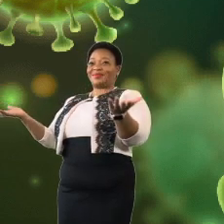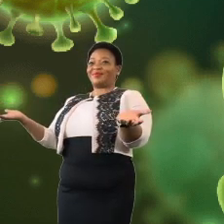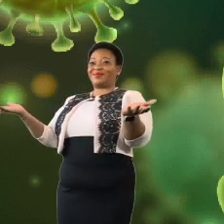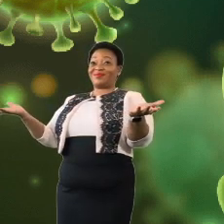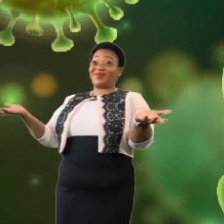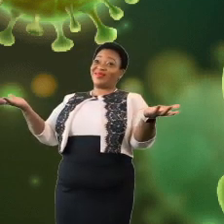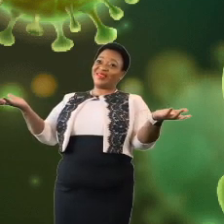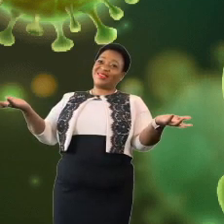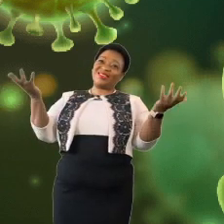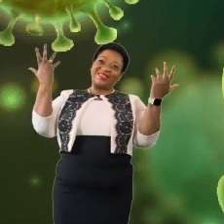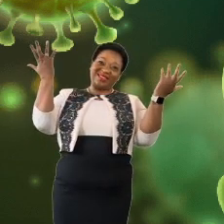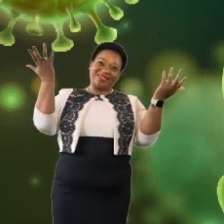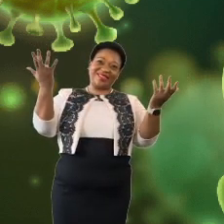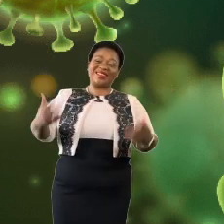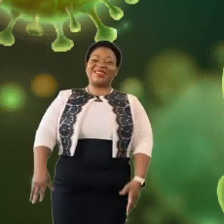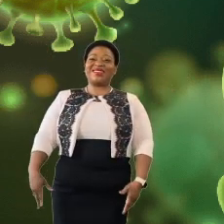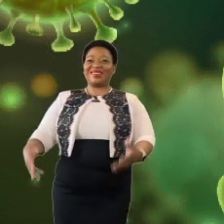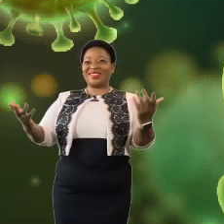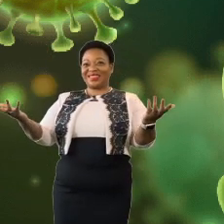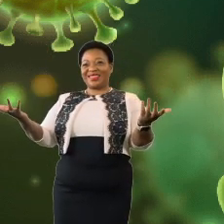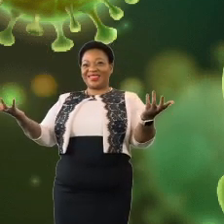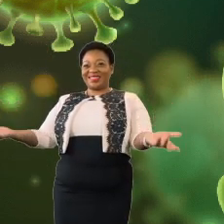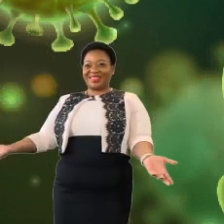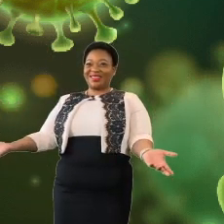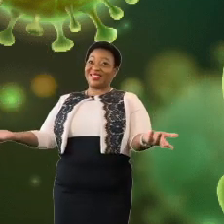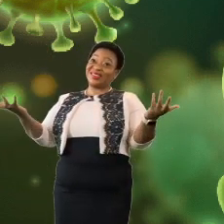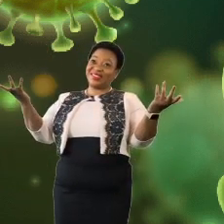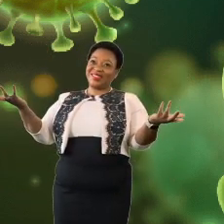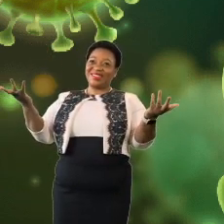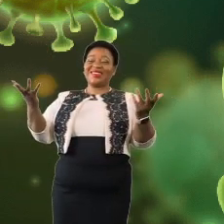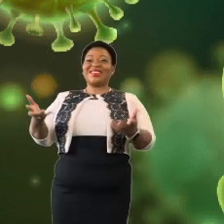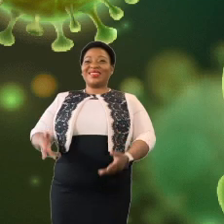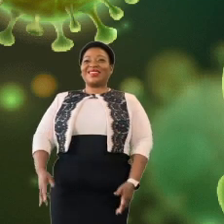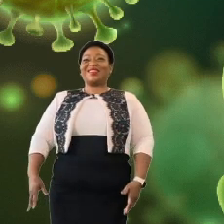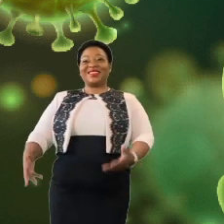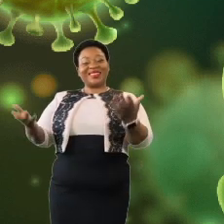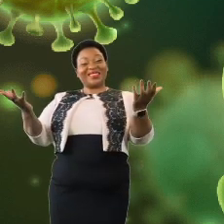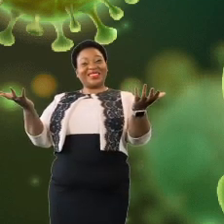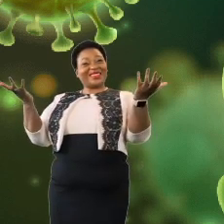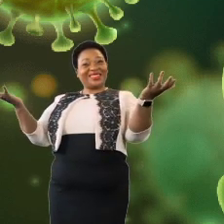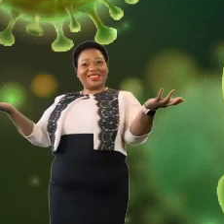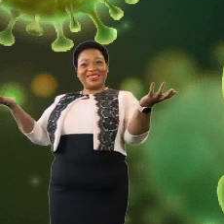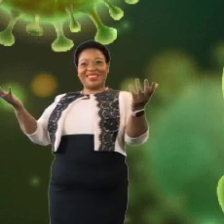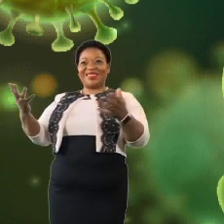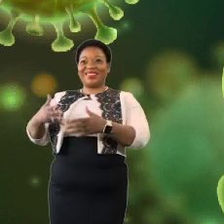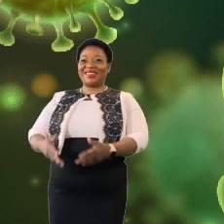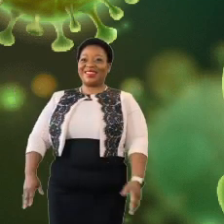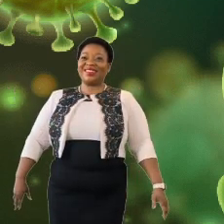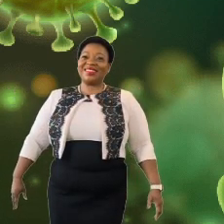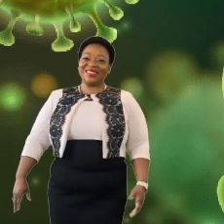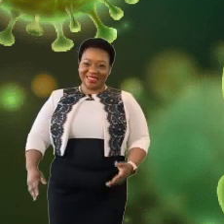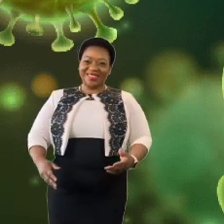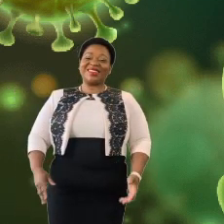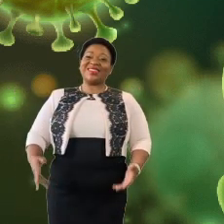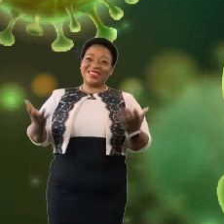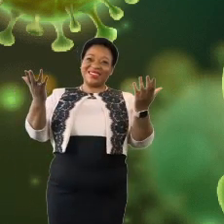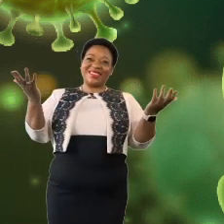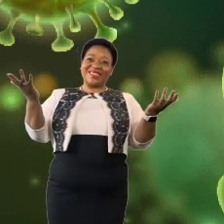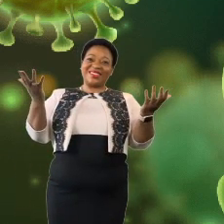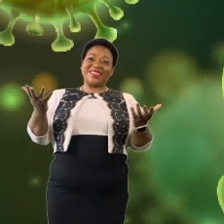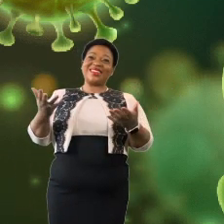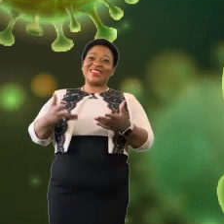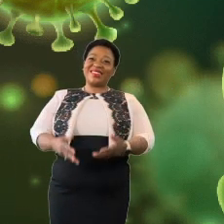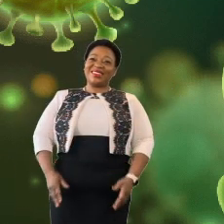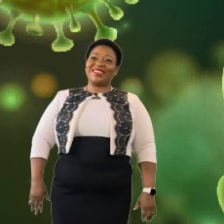to create a climate conducive for the expansion of existing businesses, and we've got to create an attractive environment for new businesses to